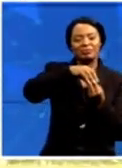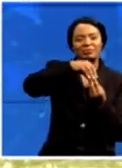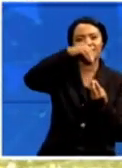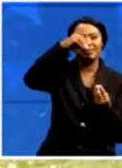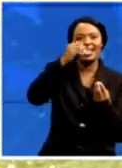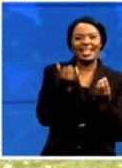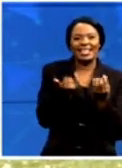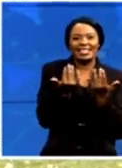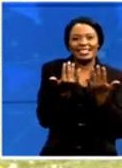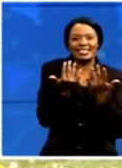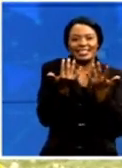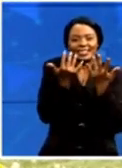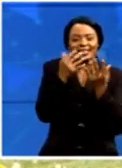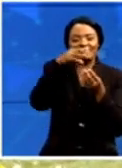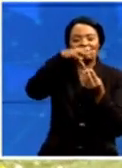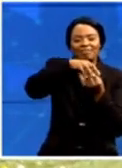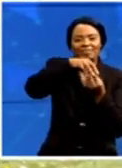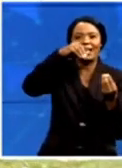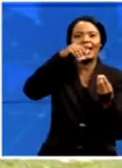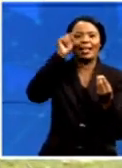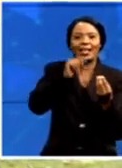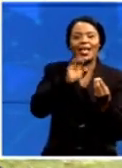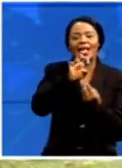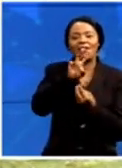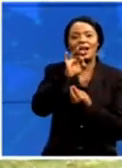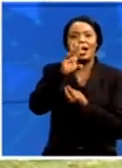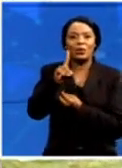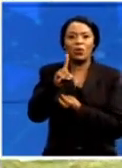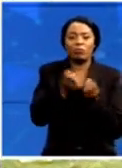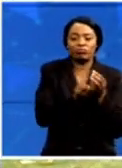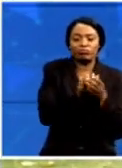as avocado and the growing demand that we're seeing not just globally but